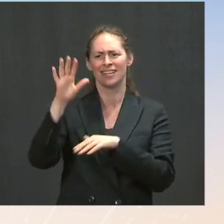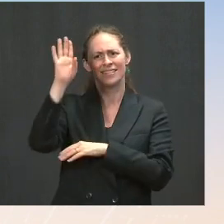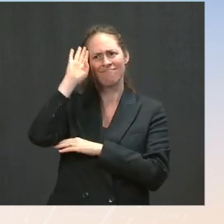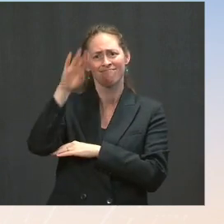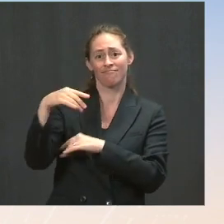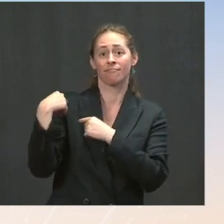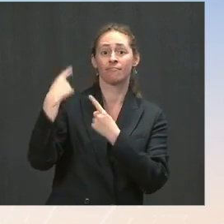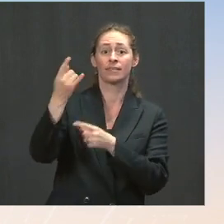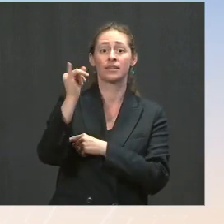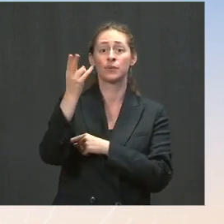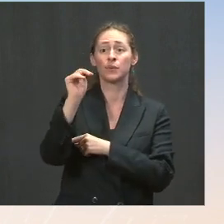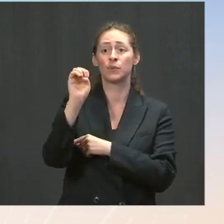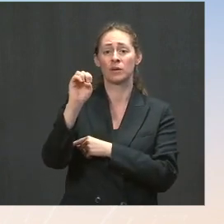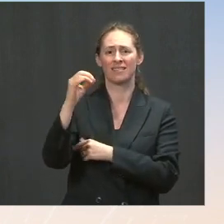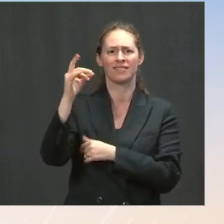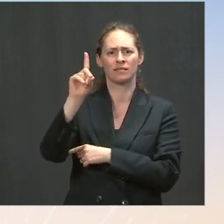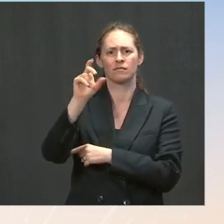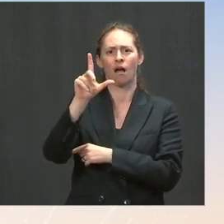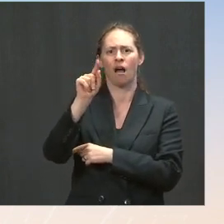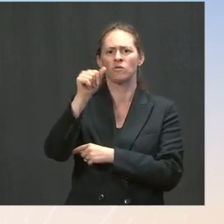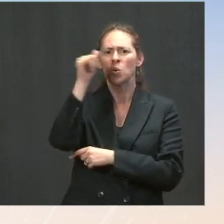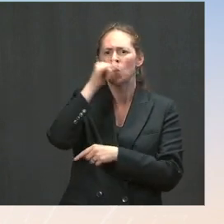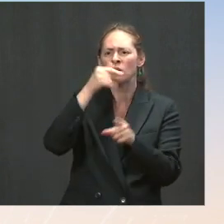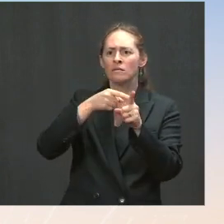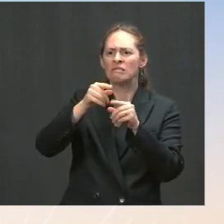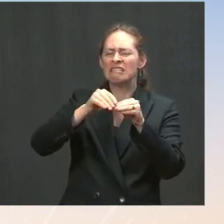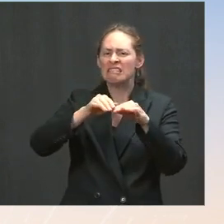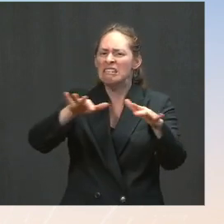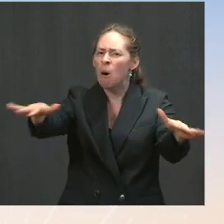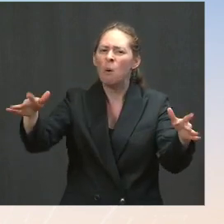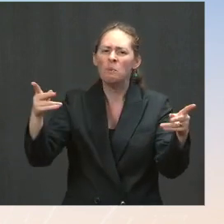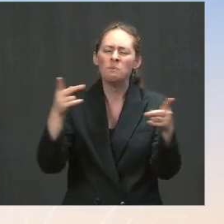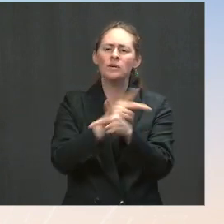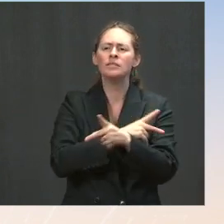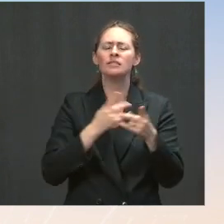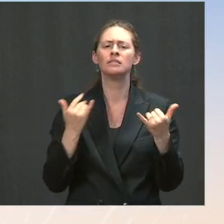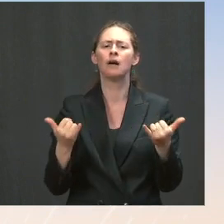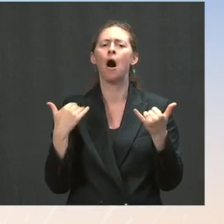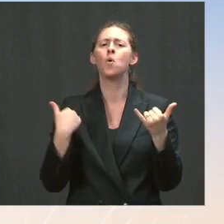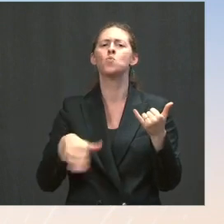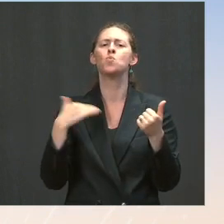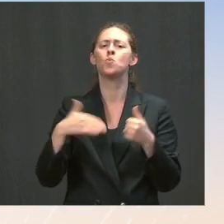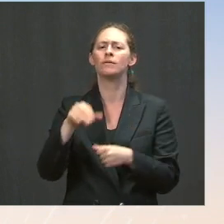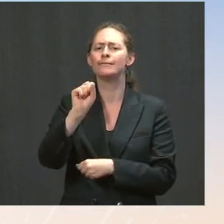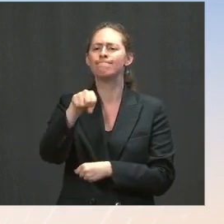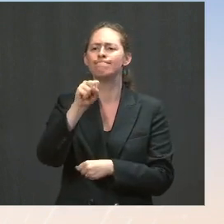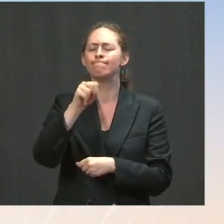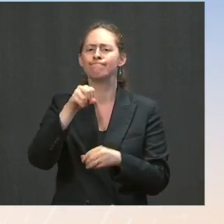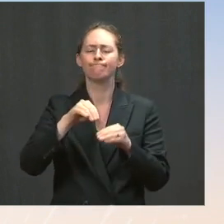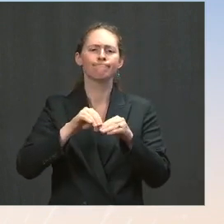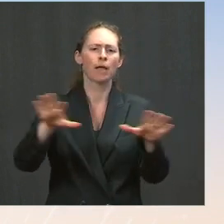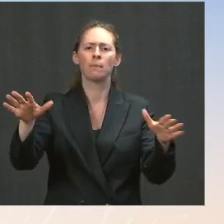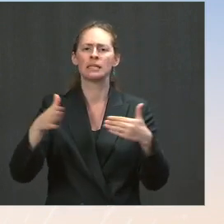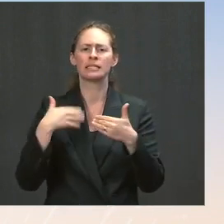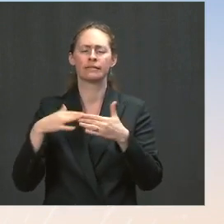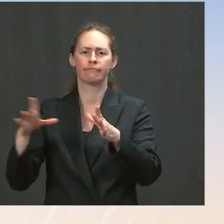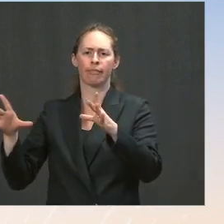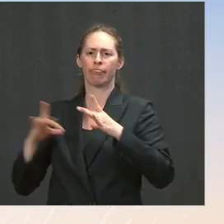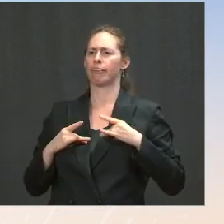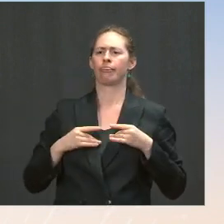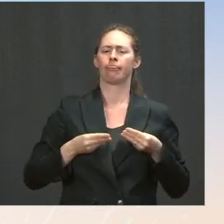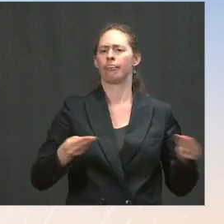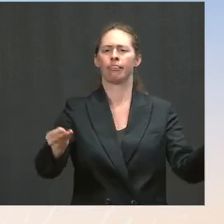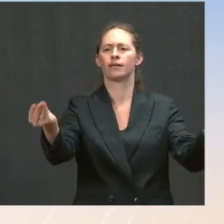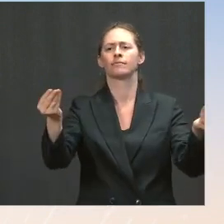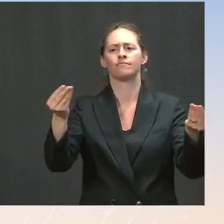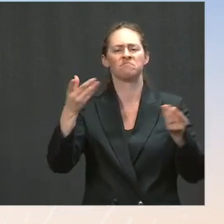rising variant that had increasing, was clear from the beginning, had a great deal of transmissibility, was a threat to people